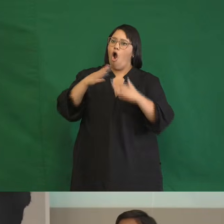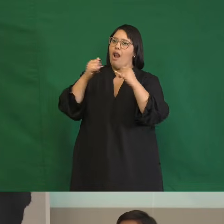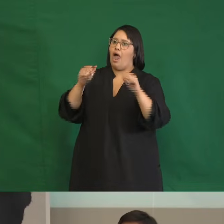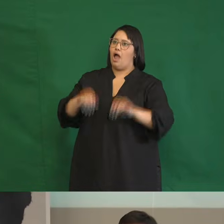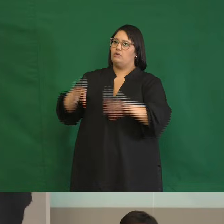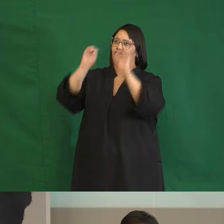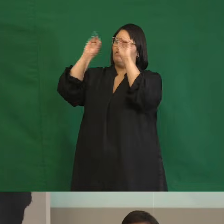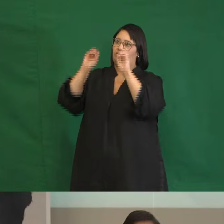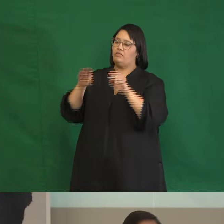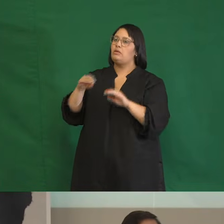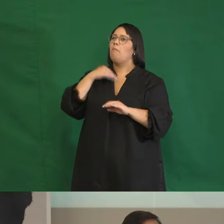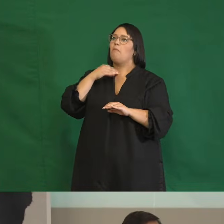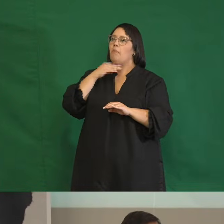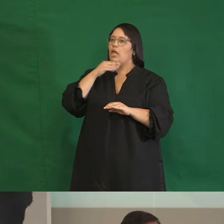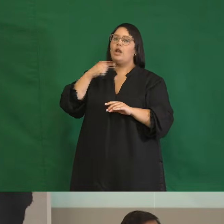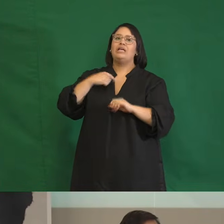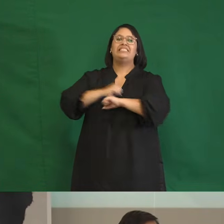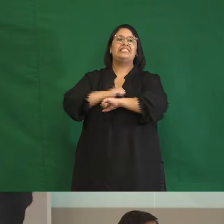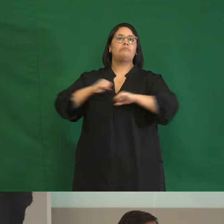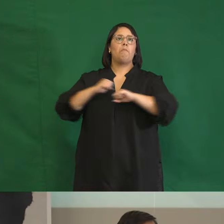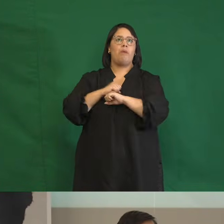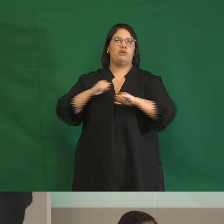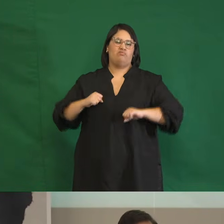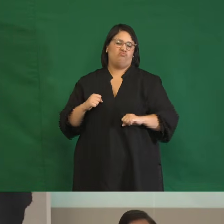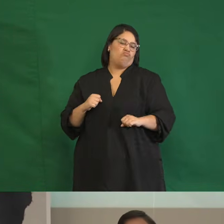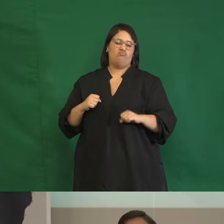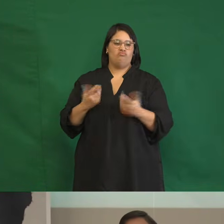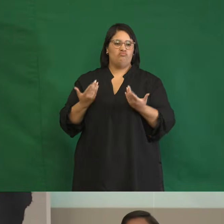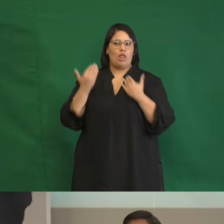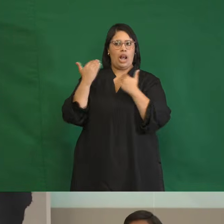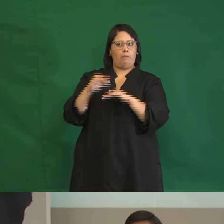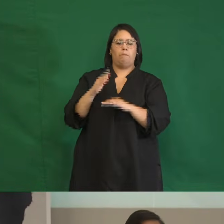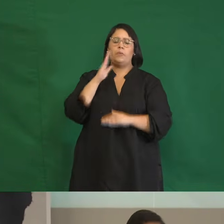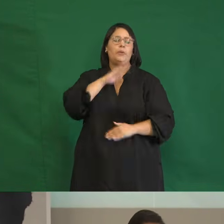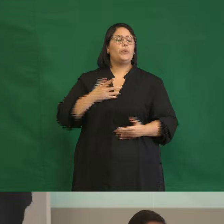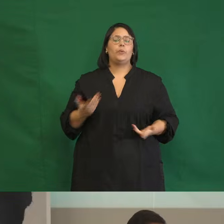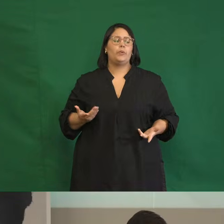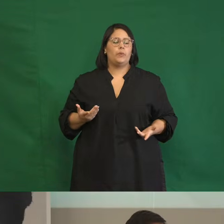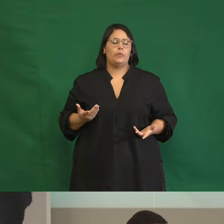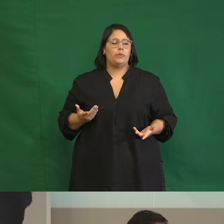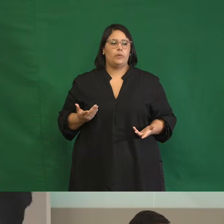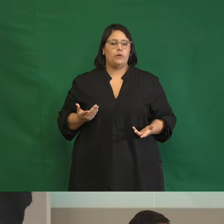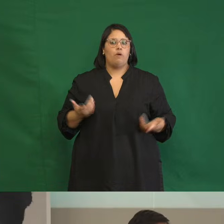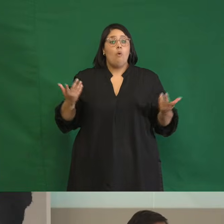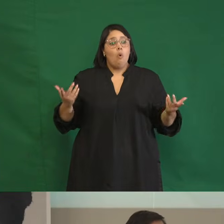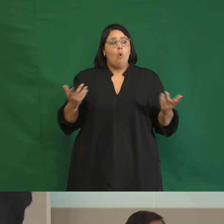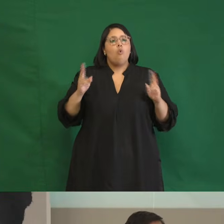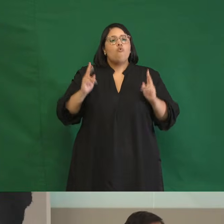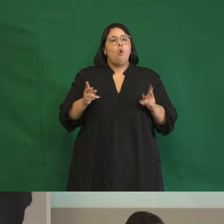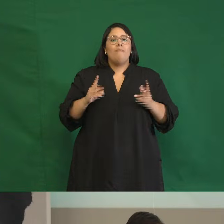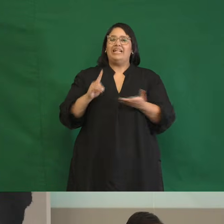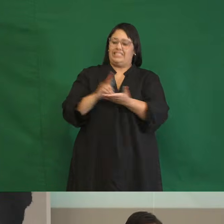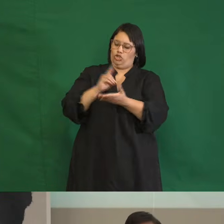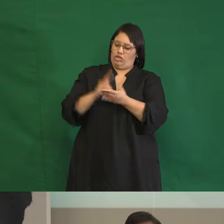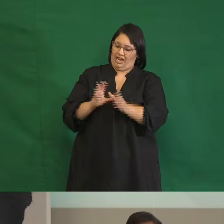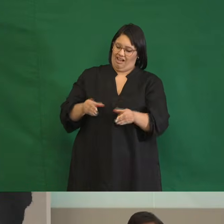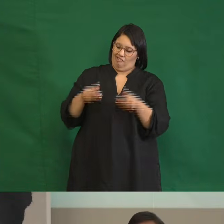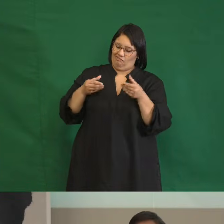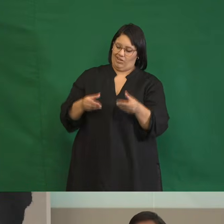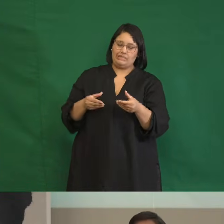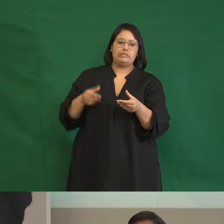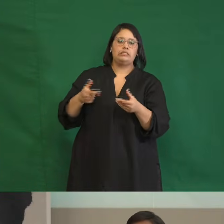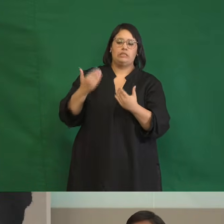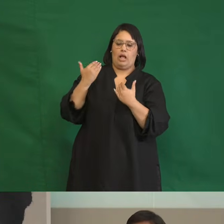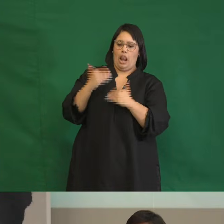not constricted by space as much as traditional printed dictionaries were, and